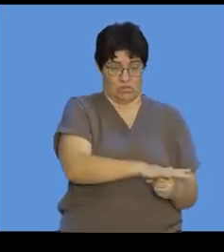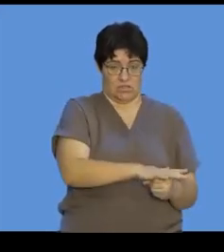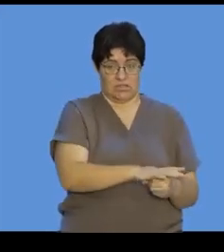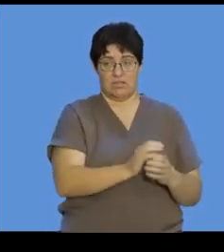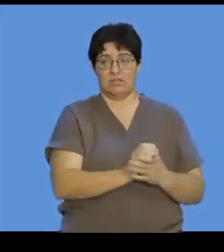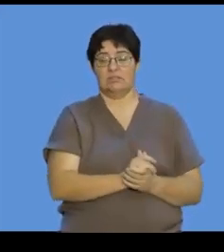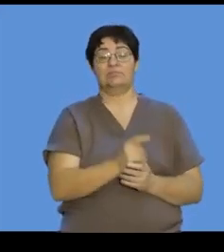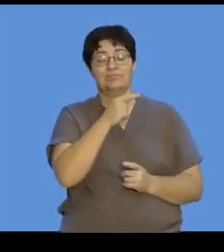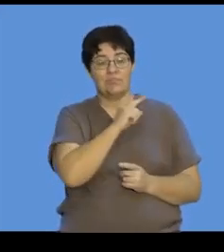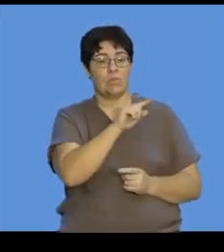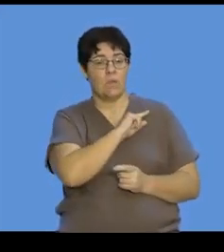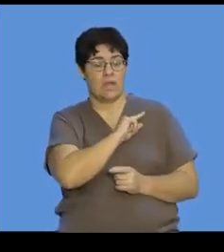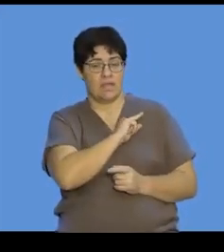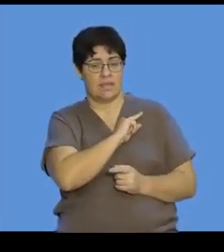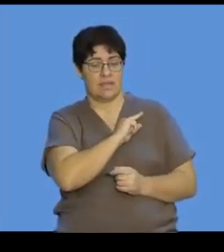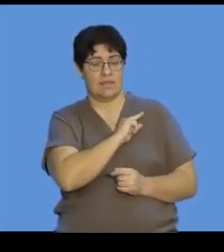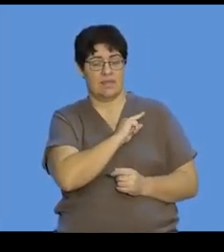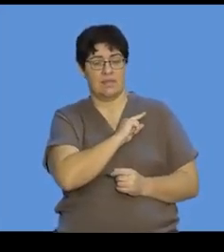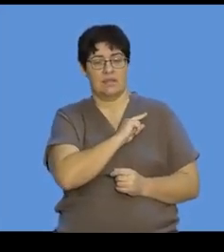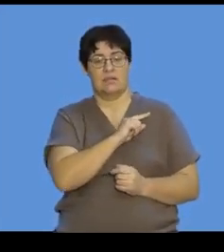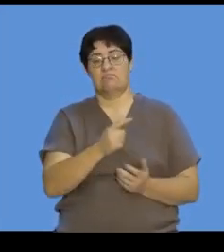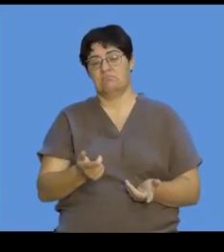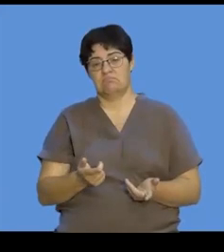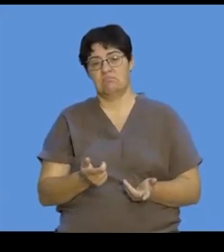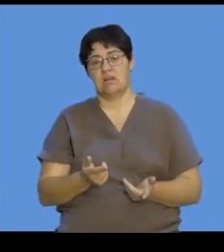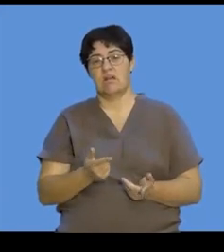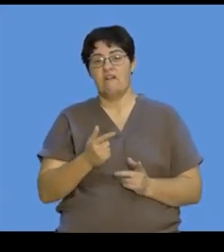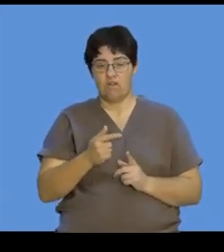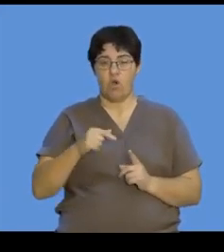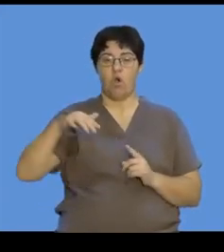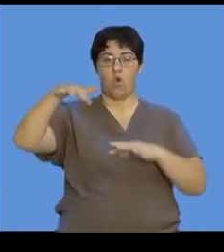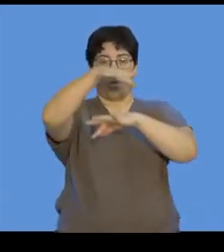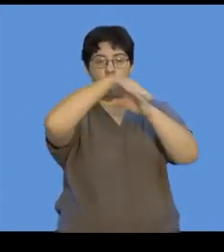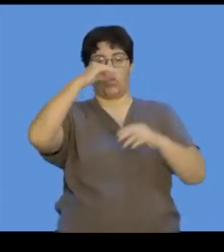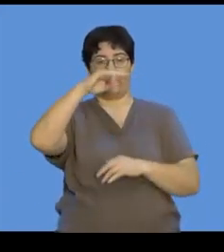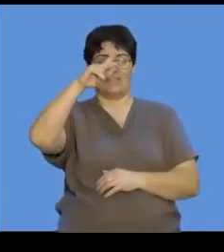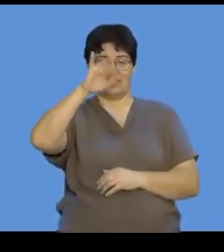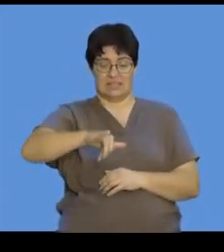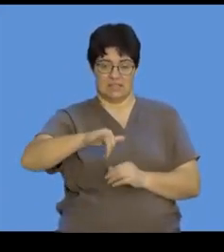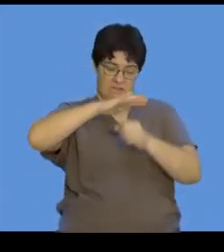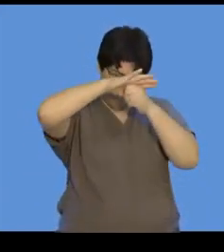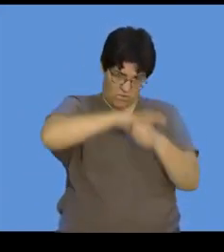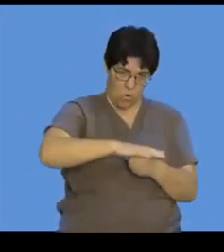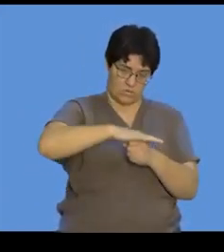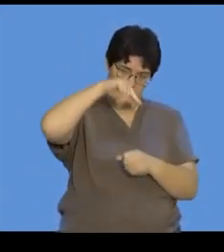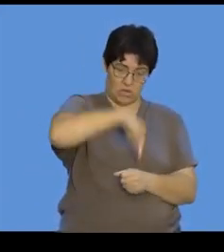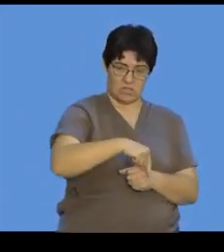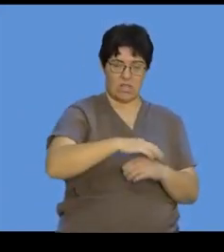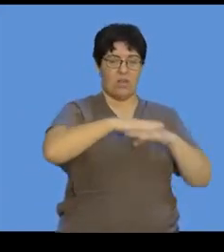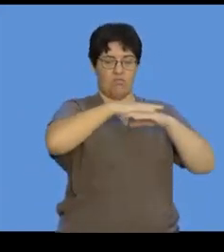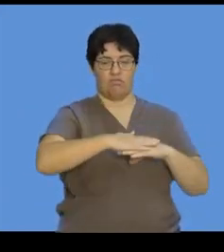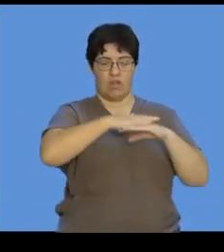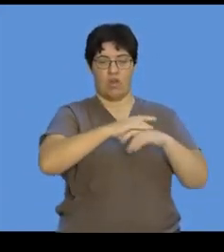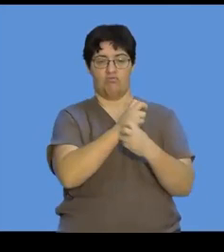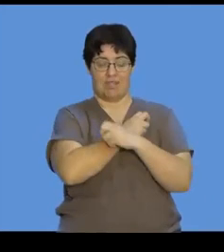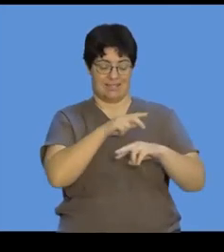this can be due to, let's say the gravitational force pulling this block downwards. It's resting on a surface, and then